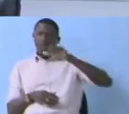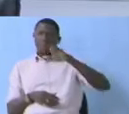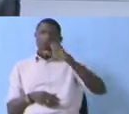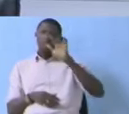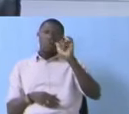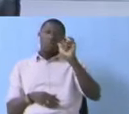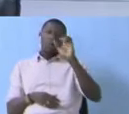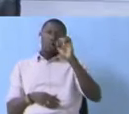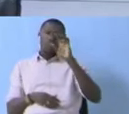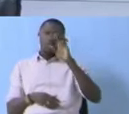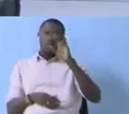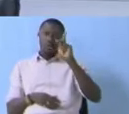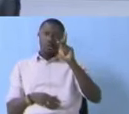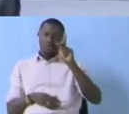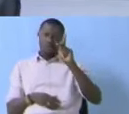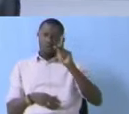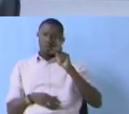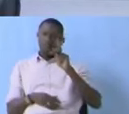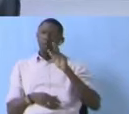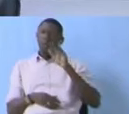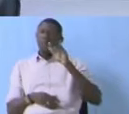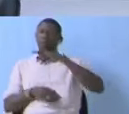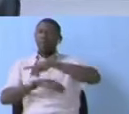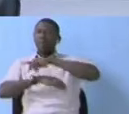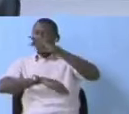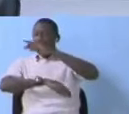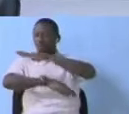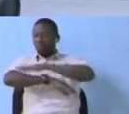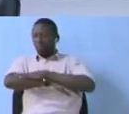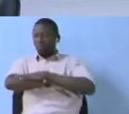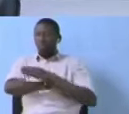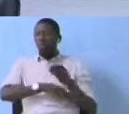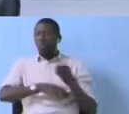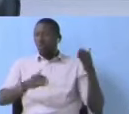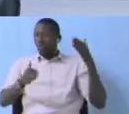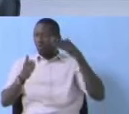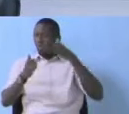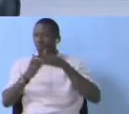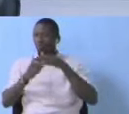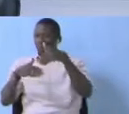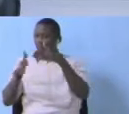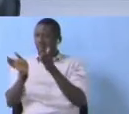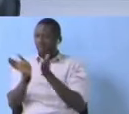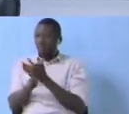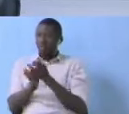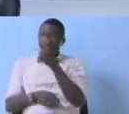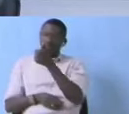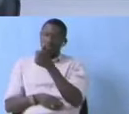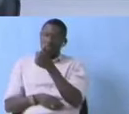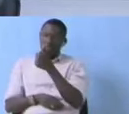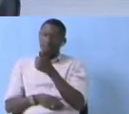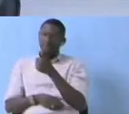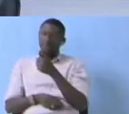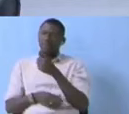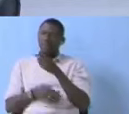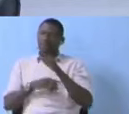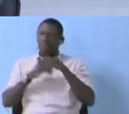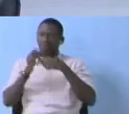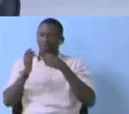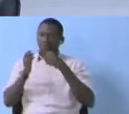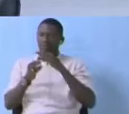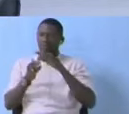for grade 6. Up to grade 6. Ata grade 7. About to go to grade 7.